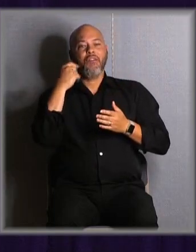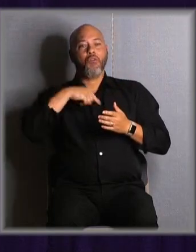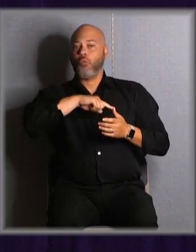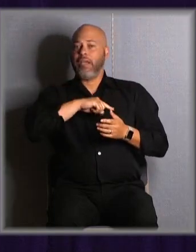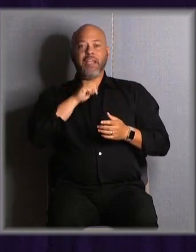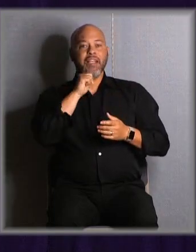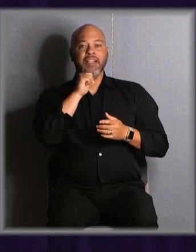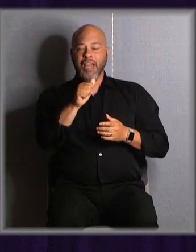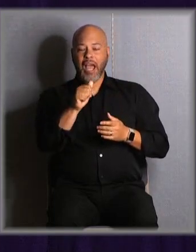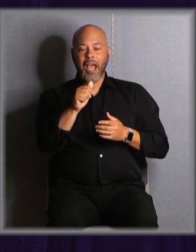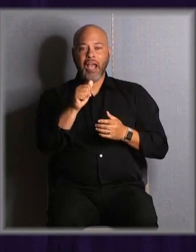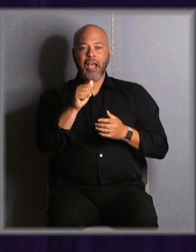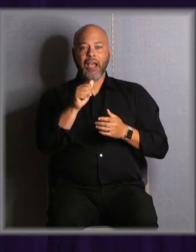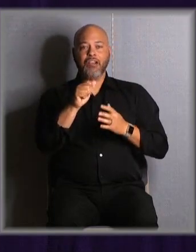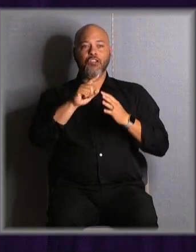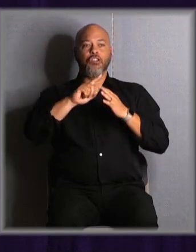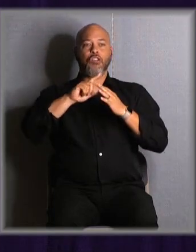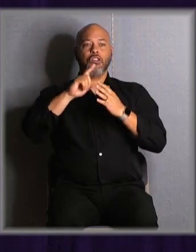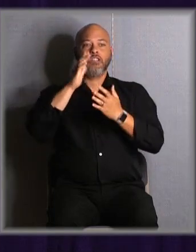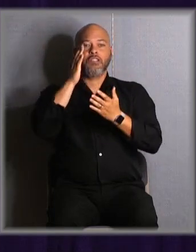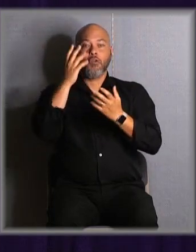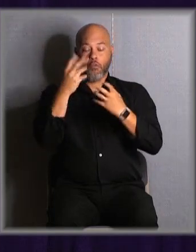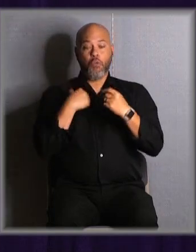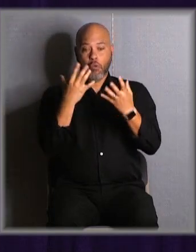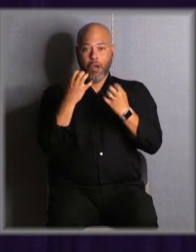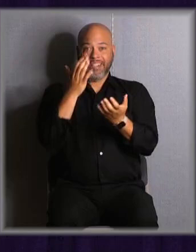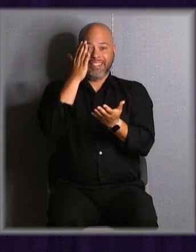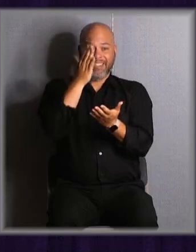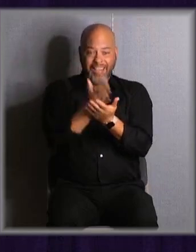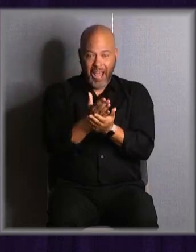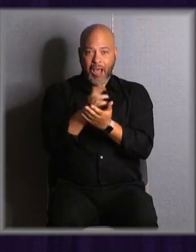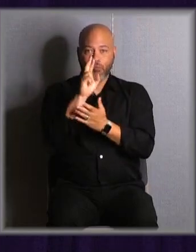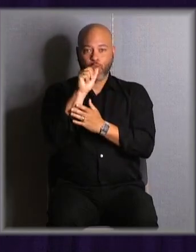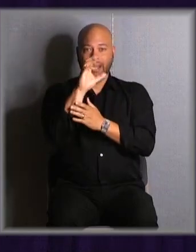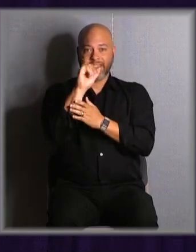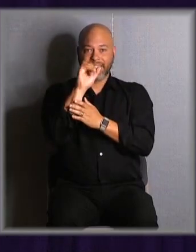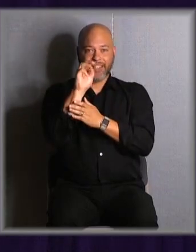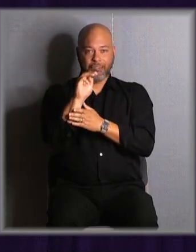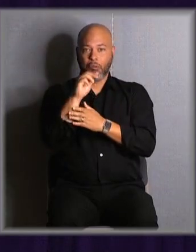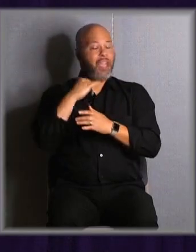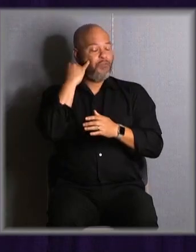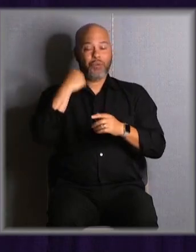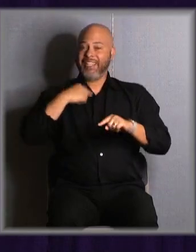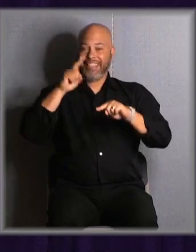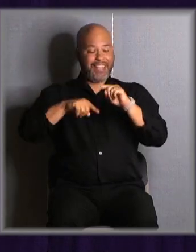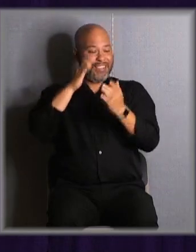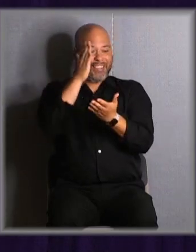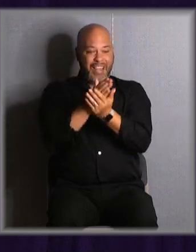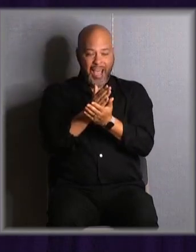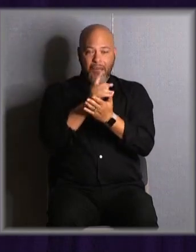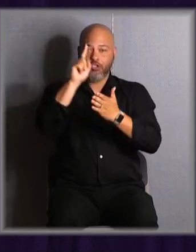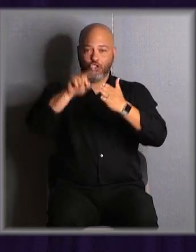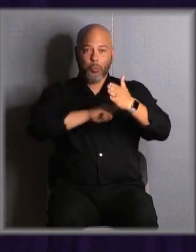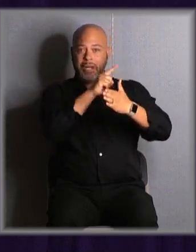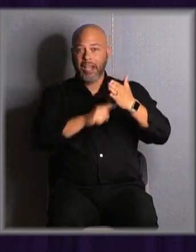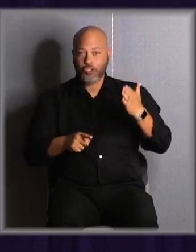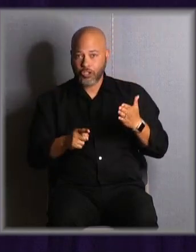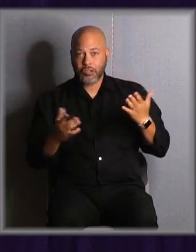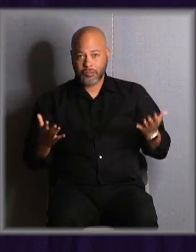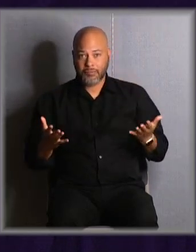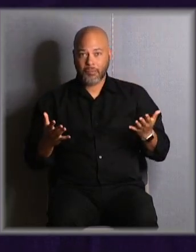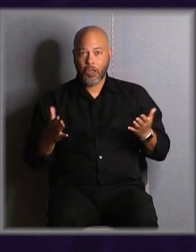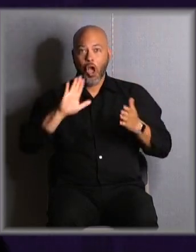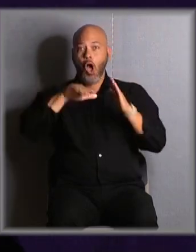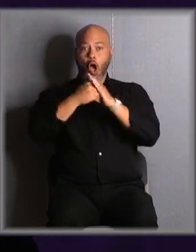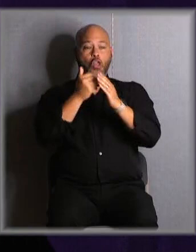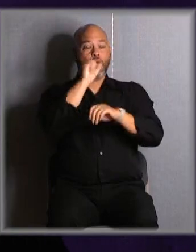to stop racism, we're not going to stop discrimination. Okay? All the